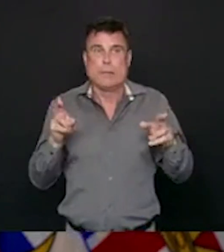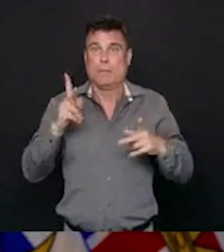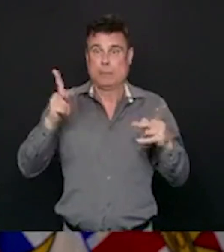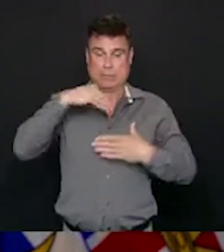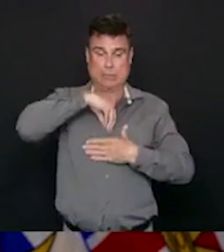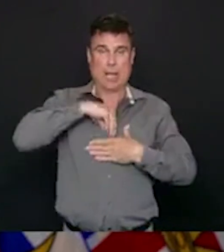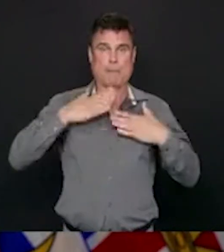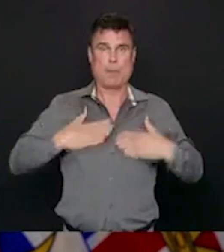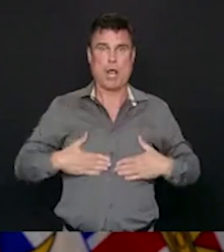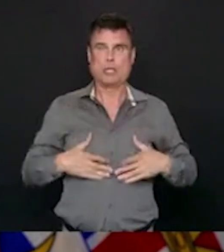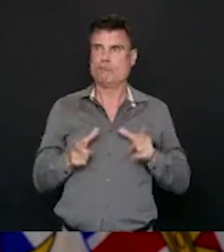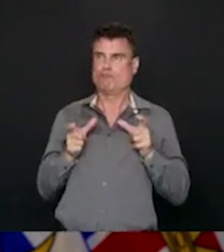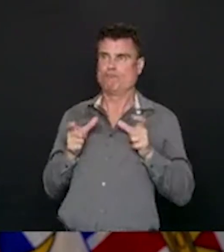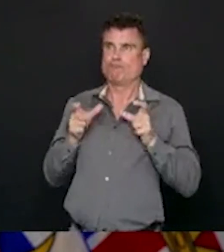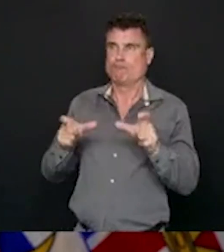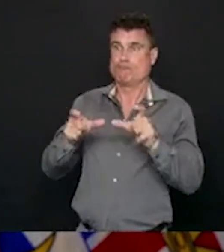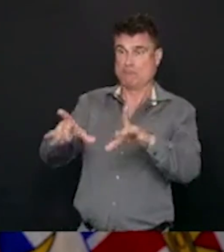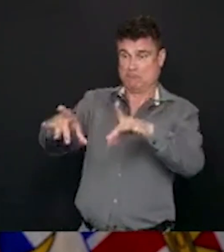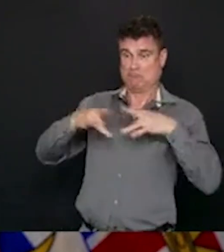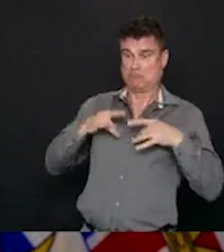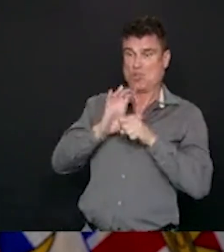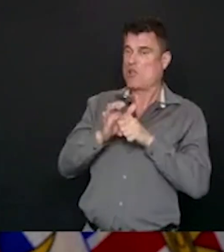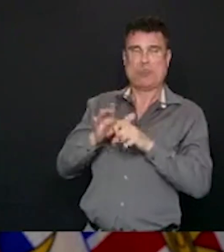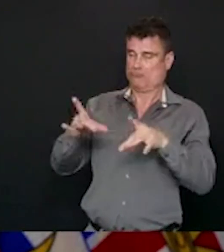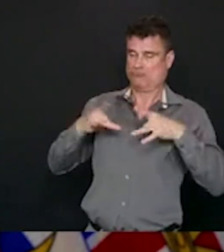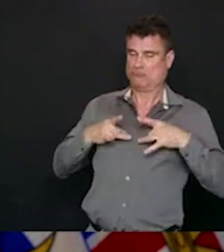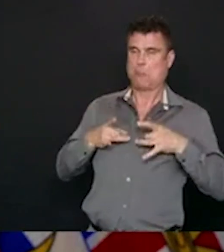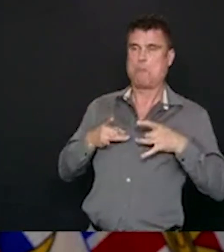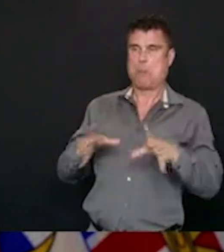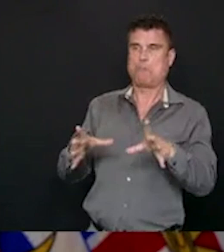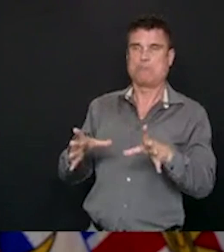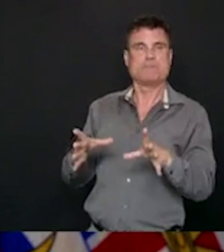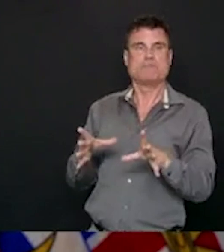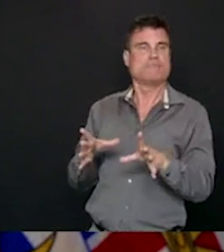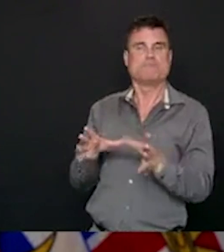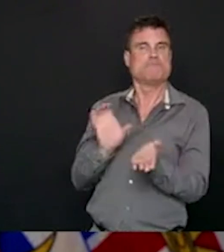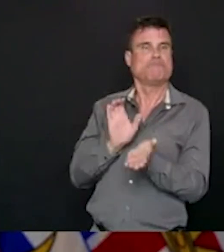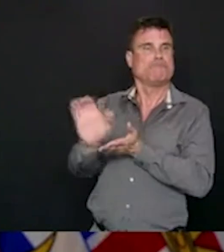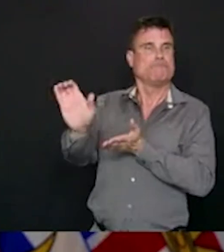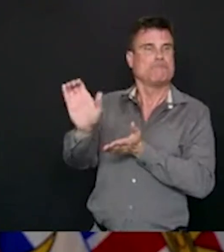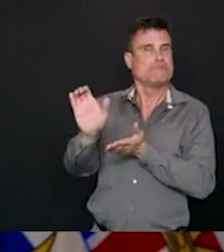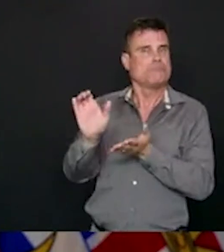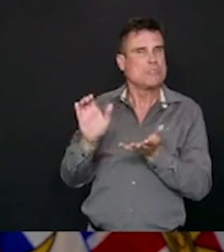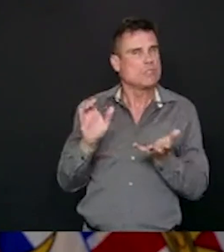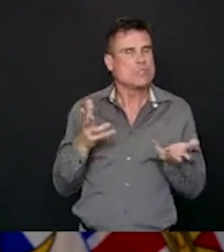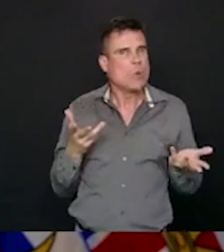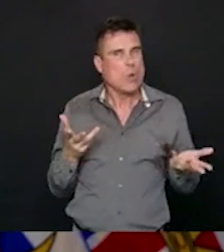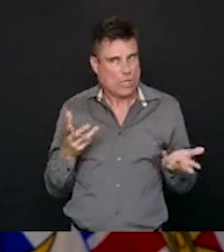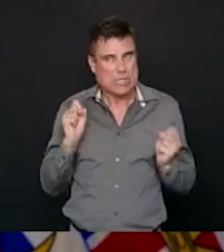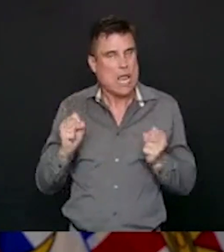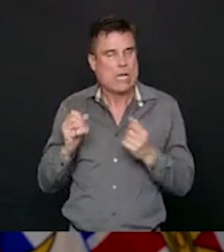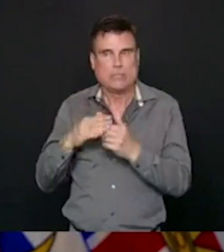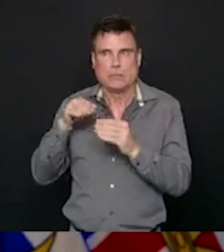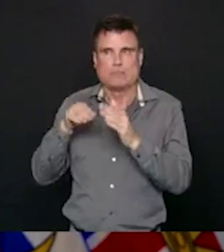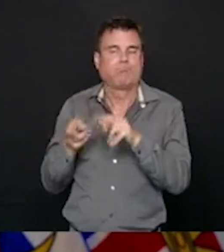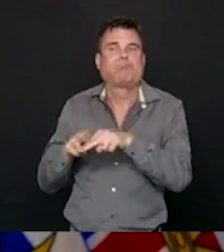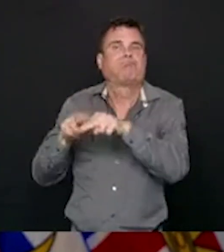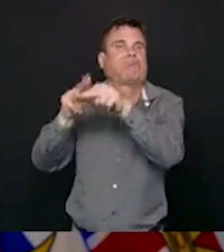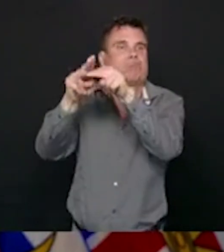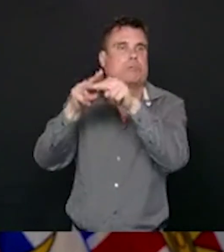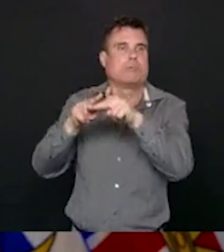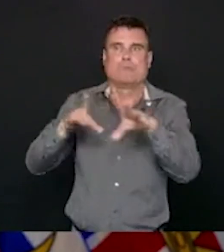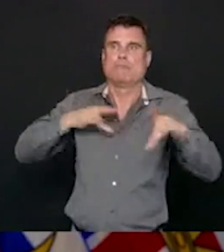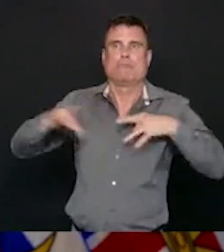increase and accelerate an outbreak very quickly. Other thing I do know is that influenza season comes every year,